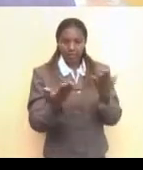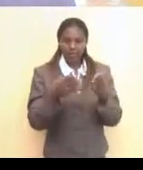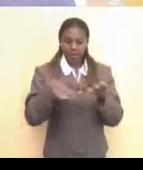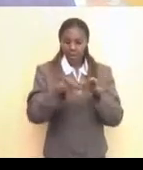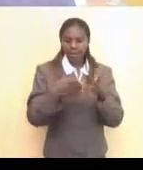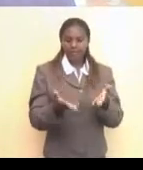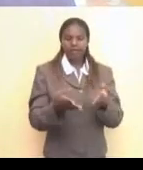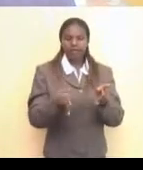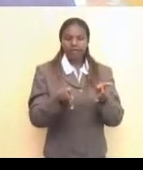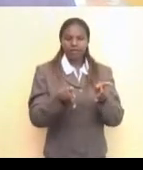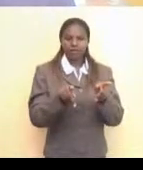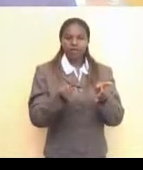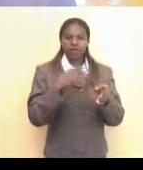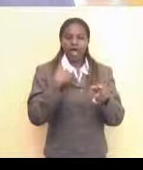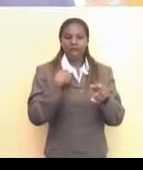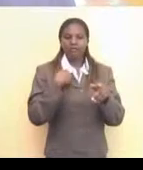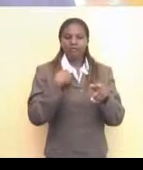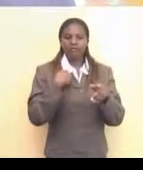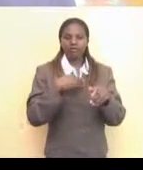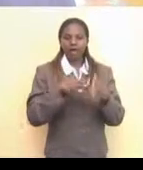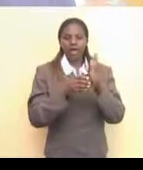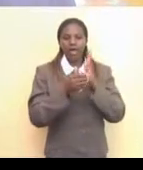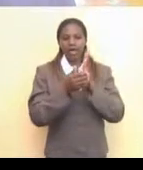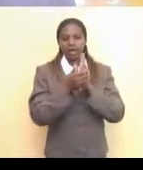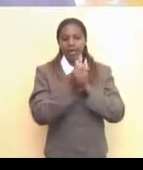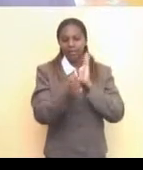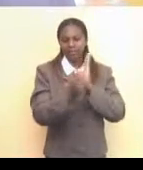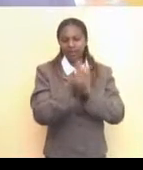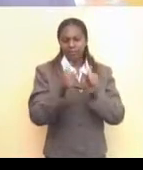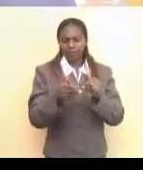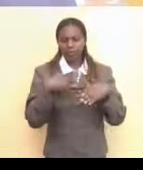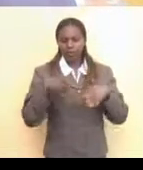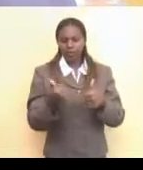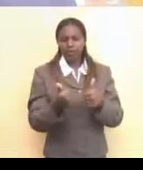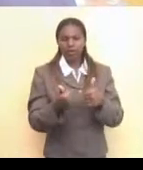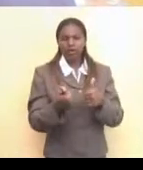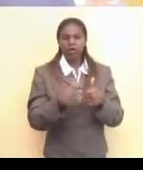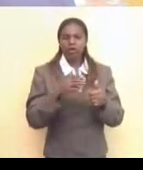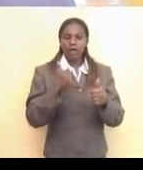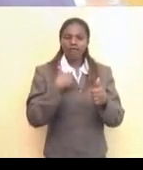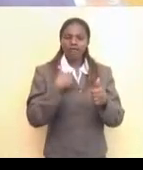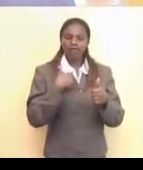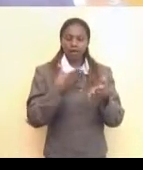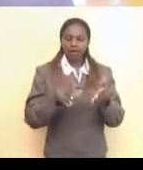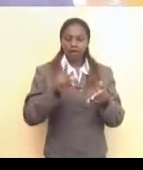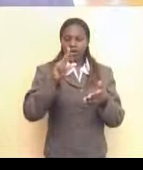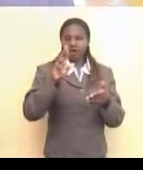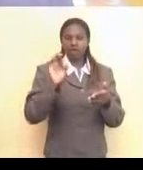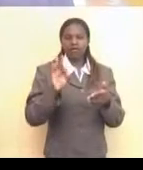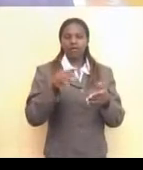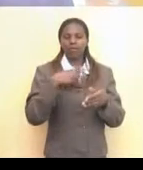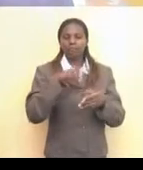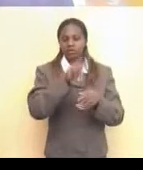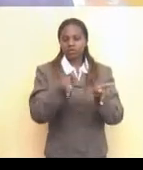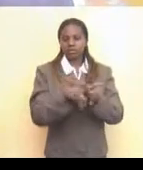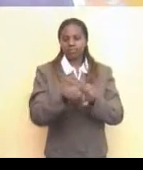particular area, because we have the expertise now in that particular area. So currently LRF has been using that